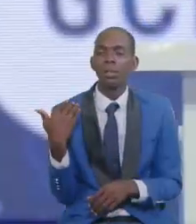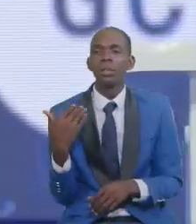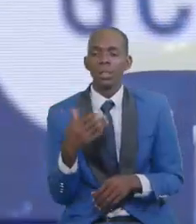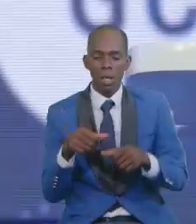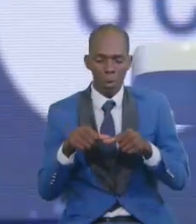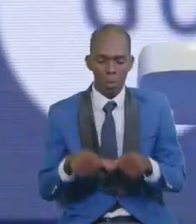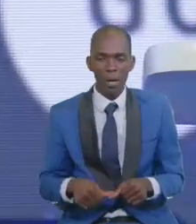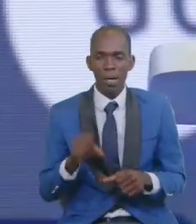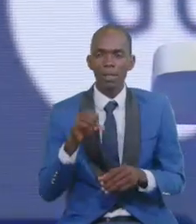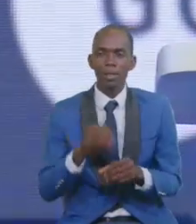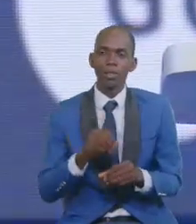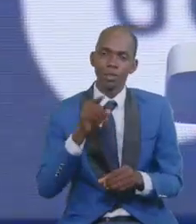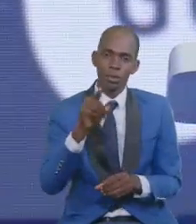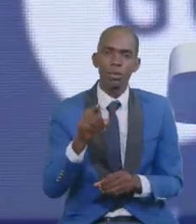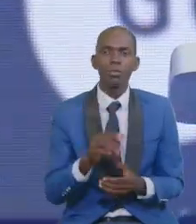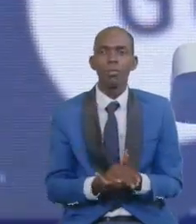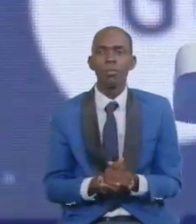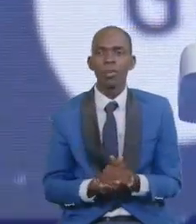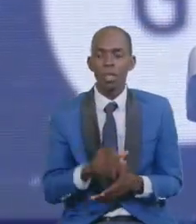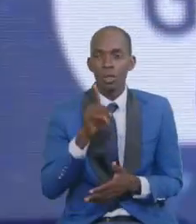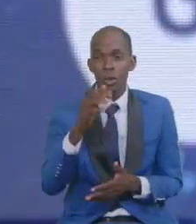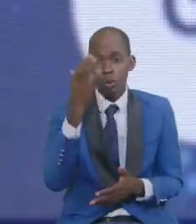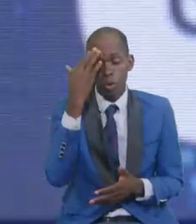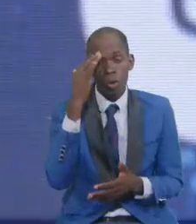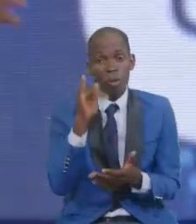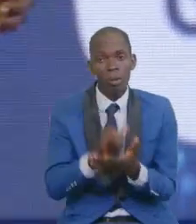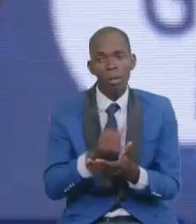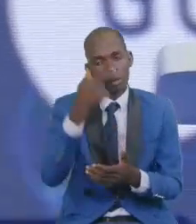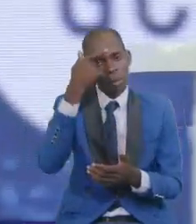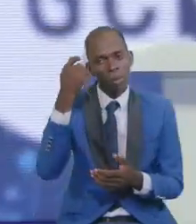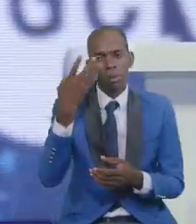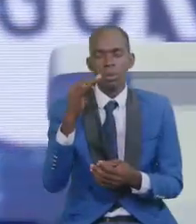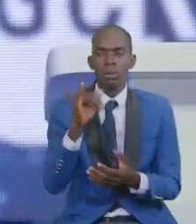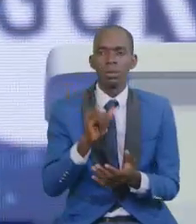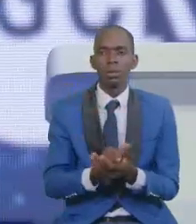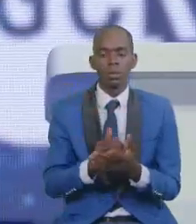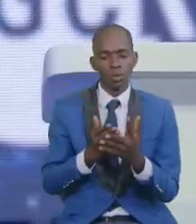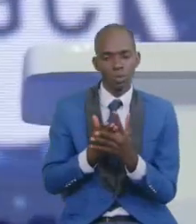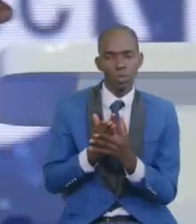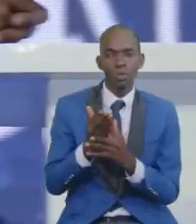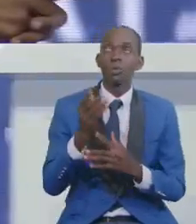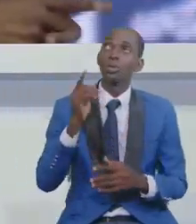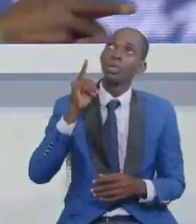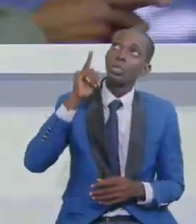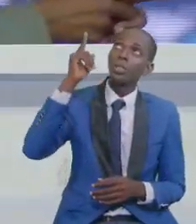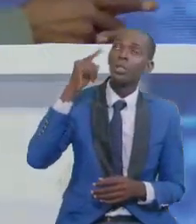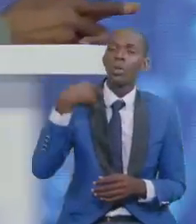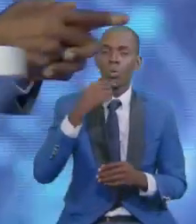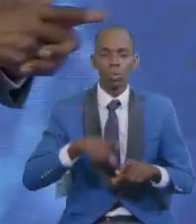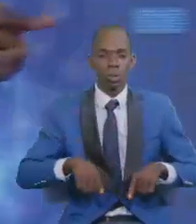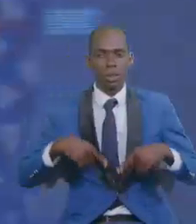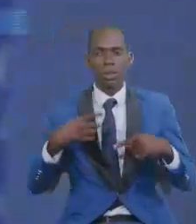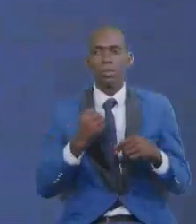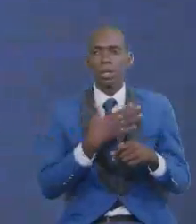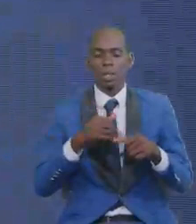abides in you. You know that because of that, through him who lives and abides in